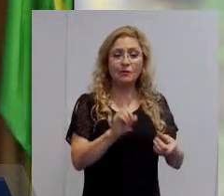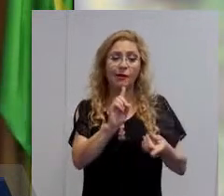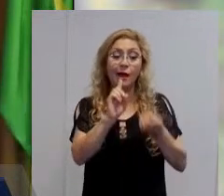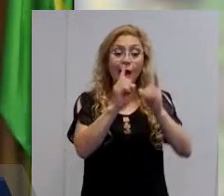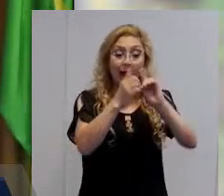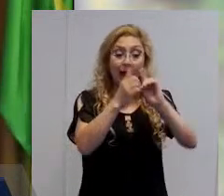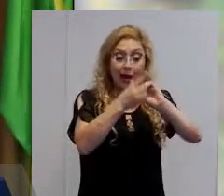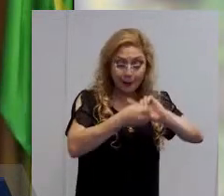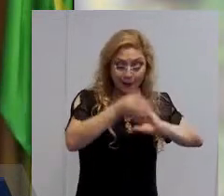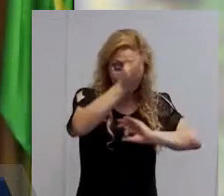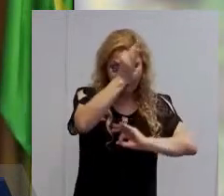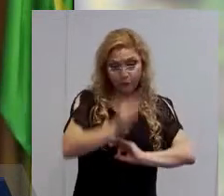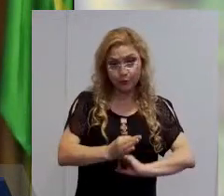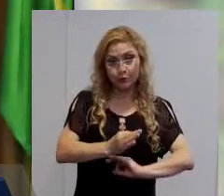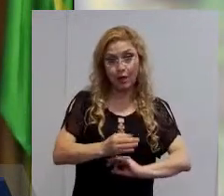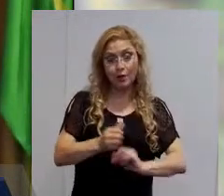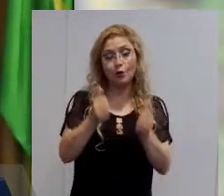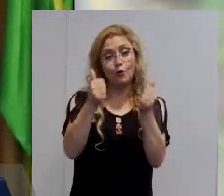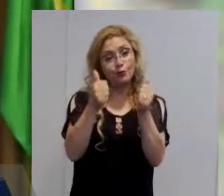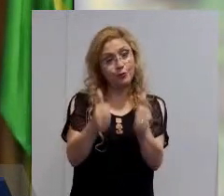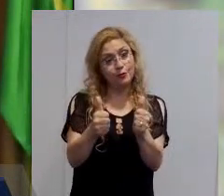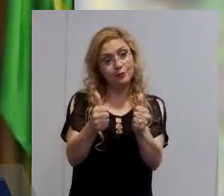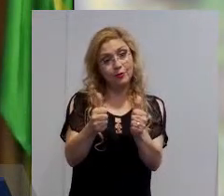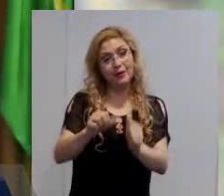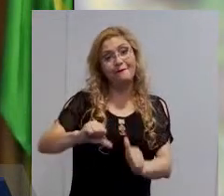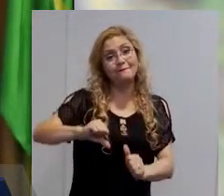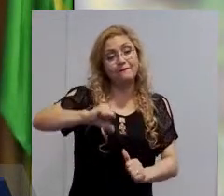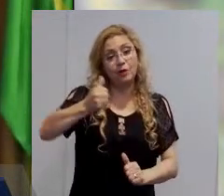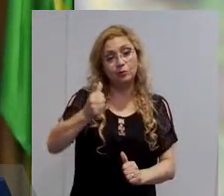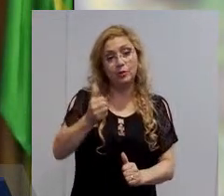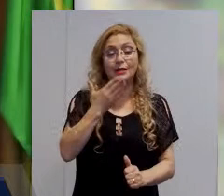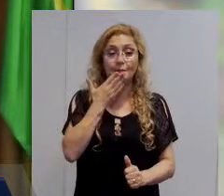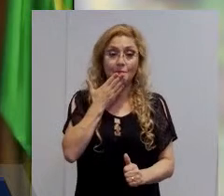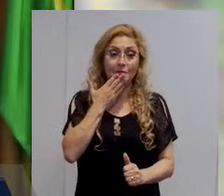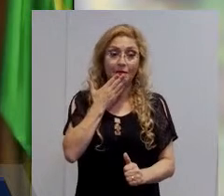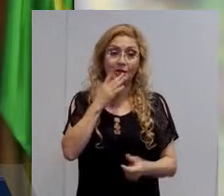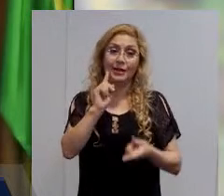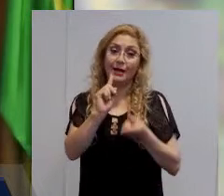We also know that civil servants that